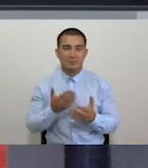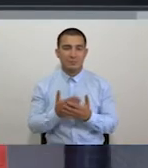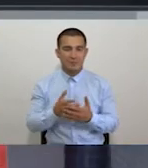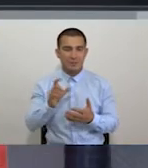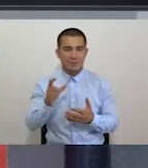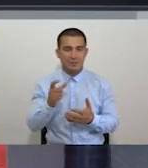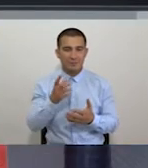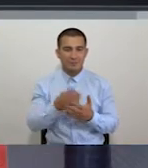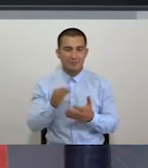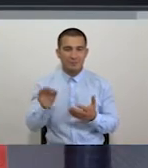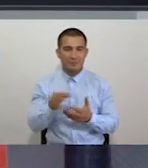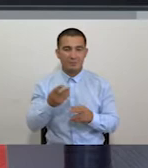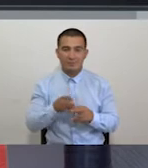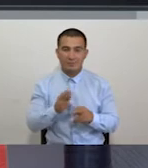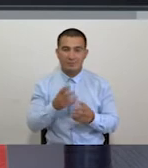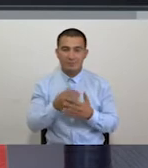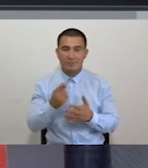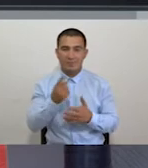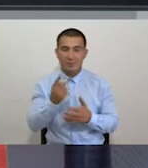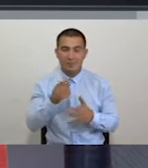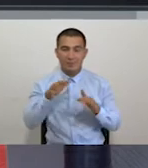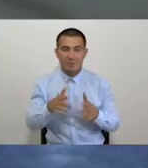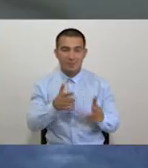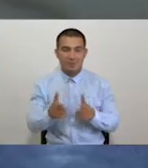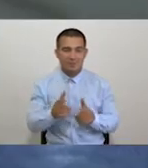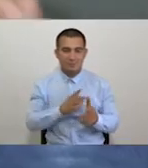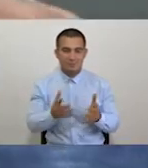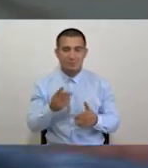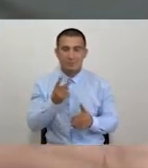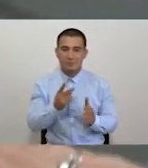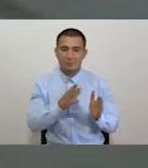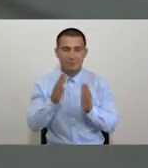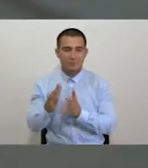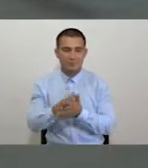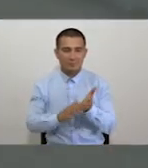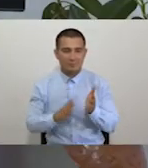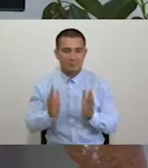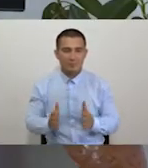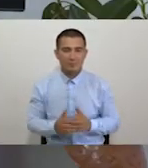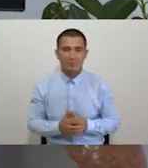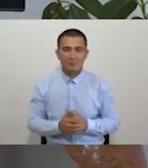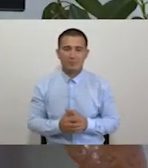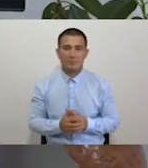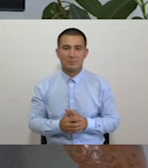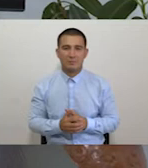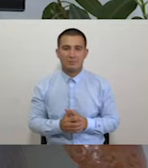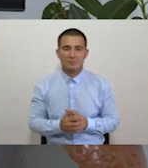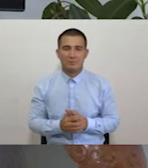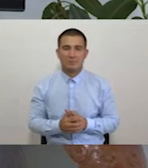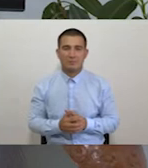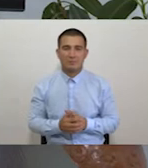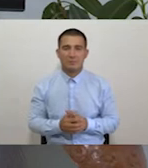Demak, ignaqadagimizning birinchi qismi tayyor bo'ldi. Endi ikkinchi qismiga o'tamiz.